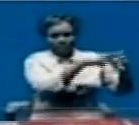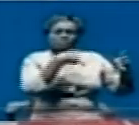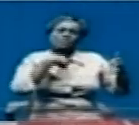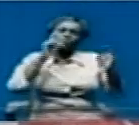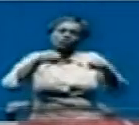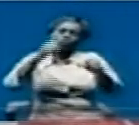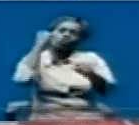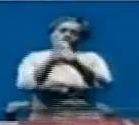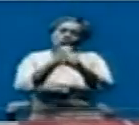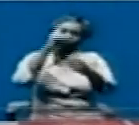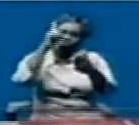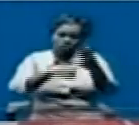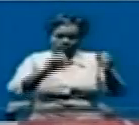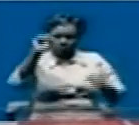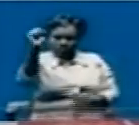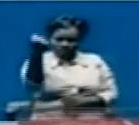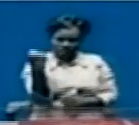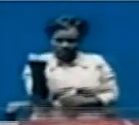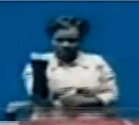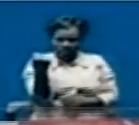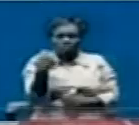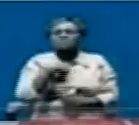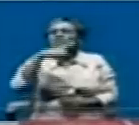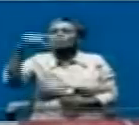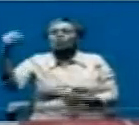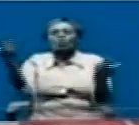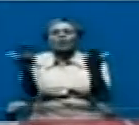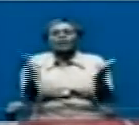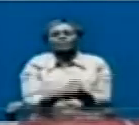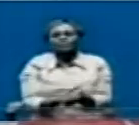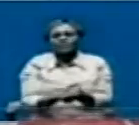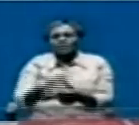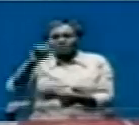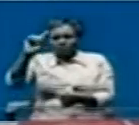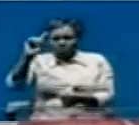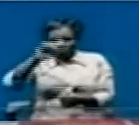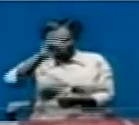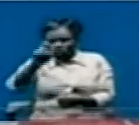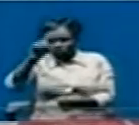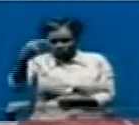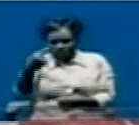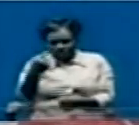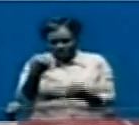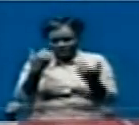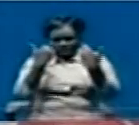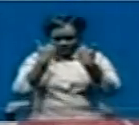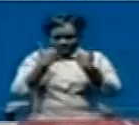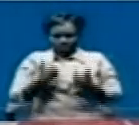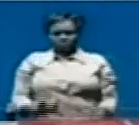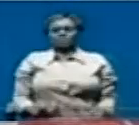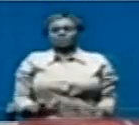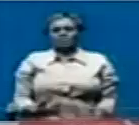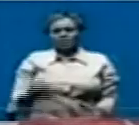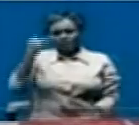I do? And the fifth question, where am I going? The first question deals with identity, and the average